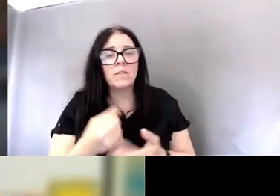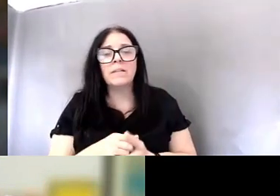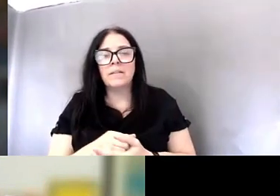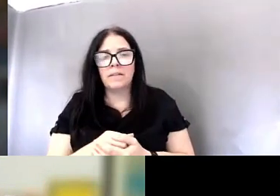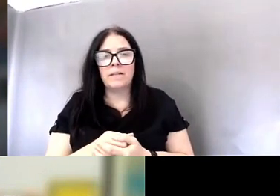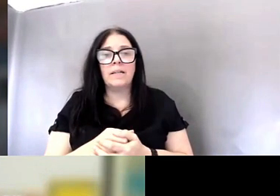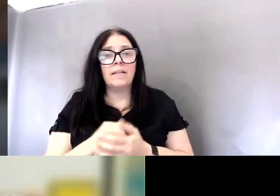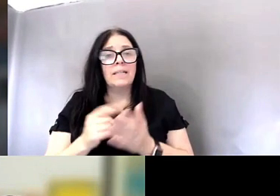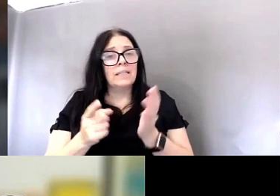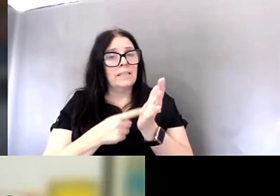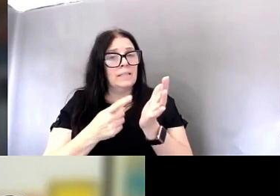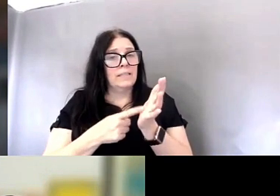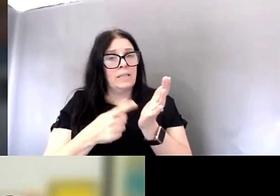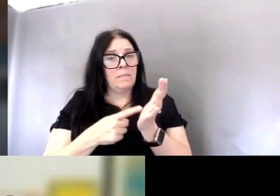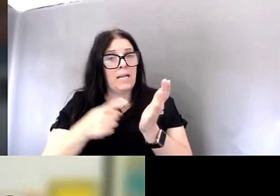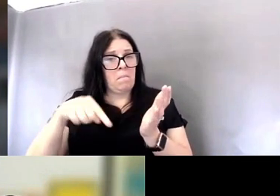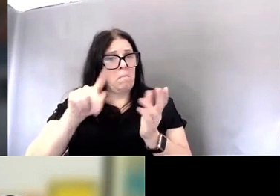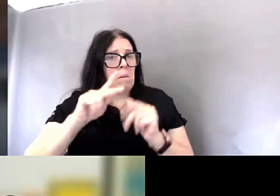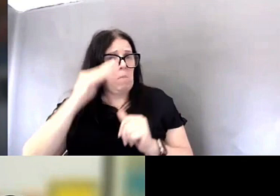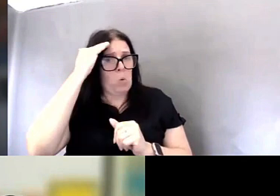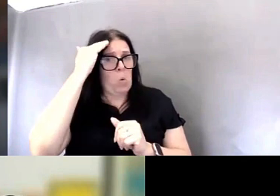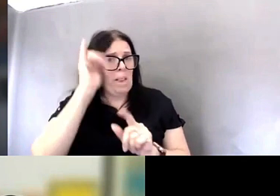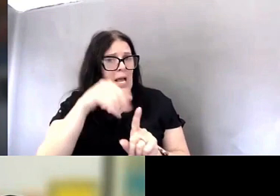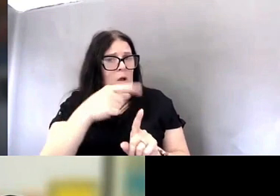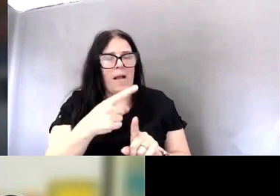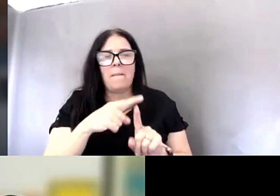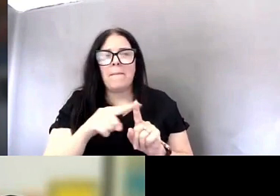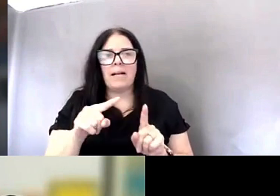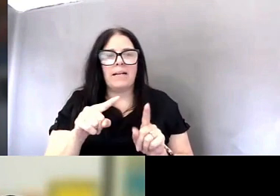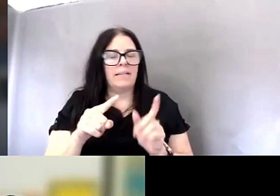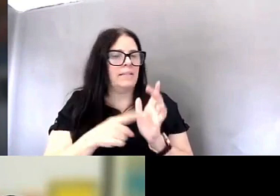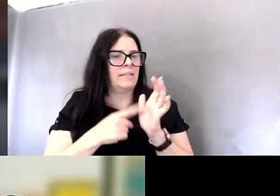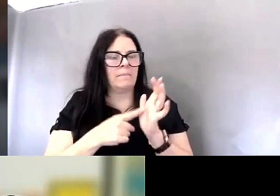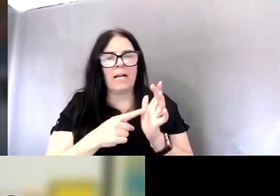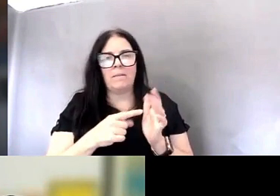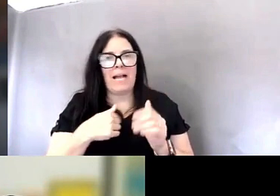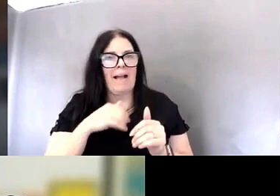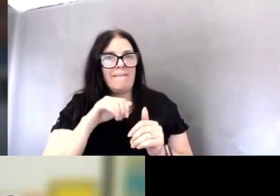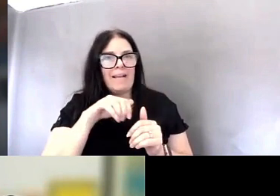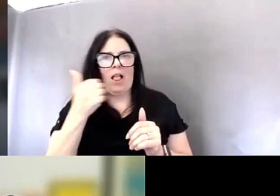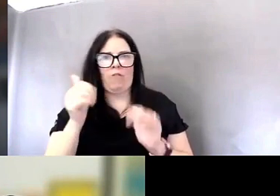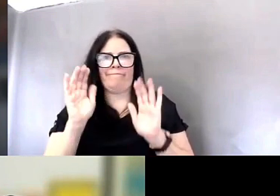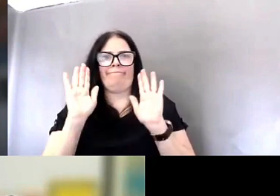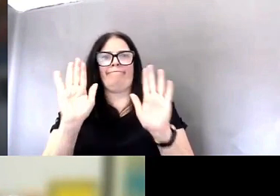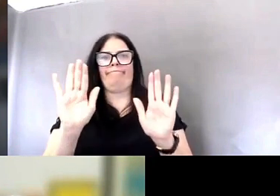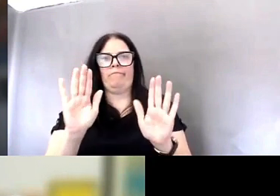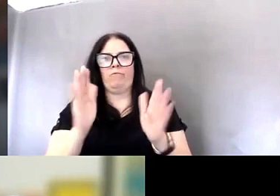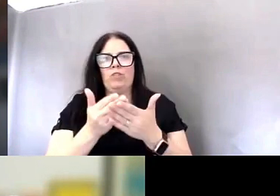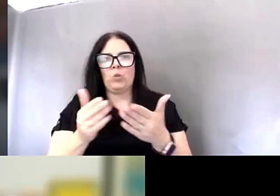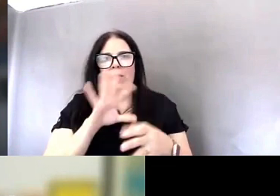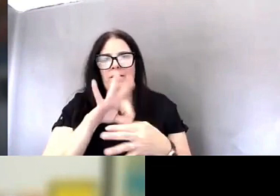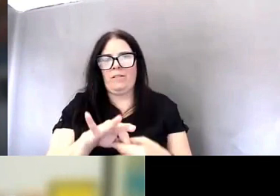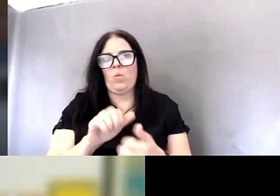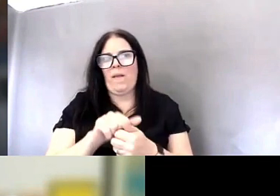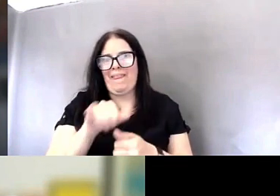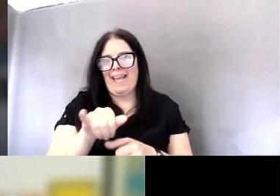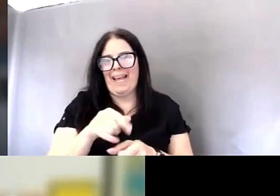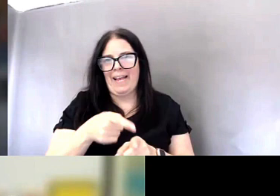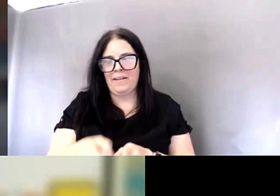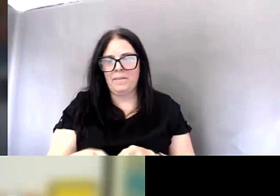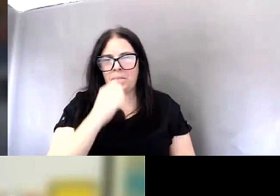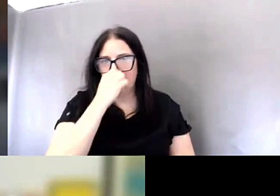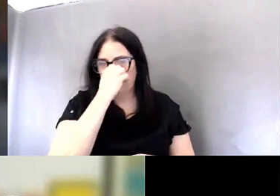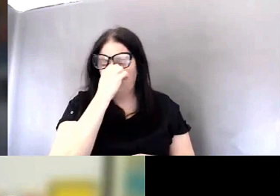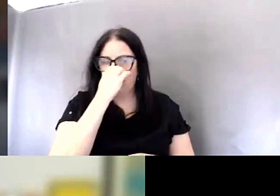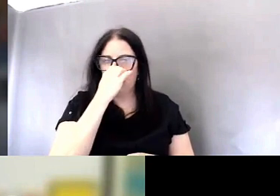quite a few of some of these, but there really are outstanding resources created in this area.